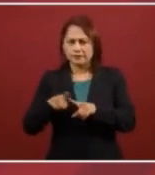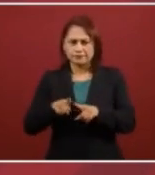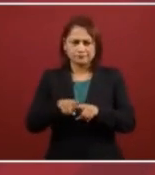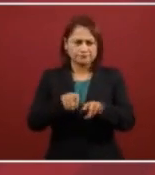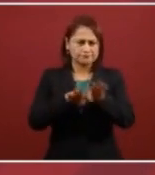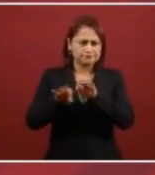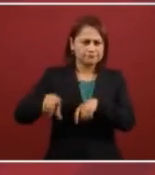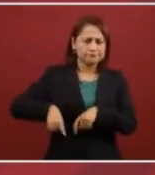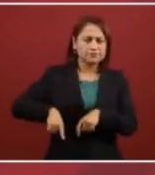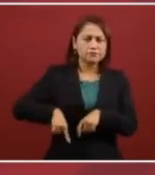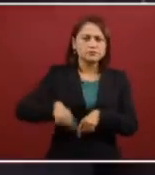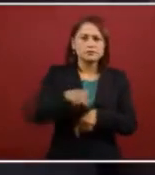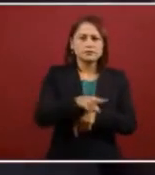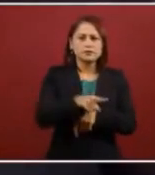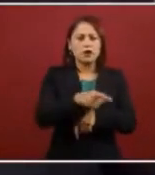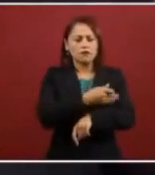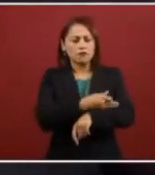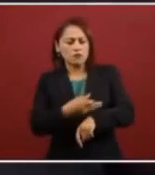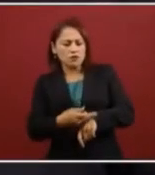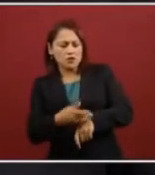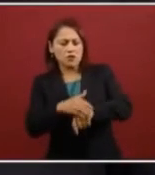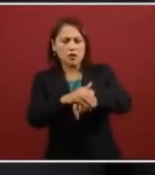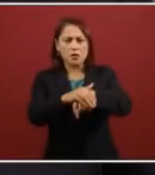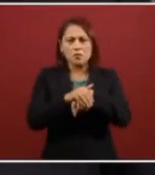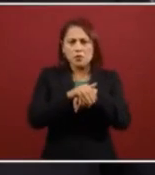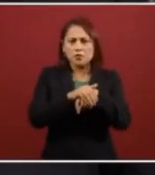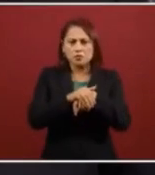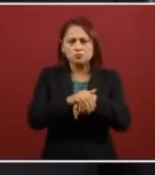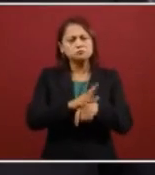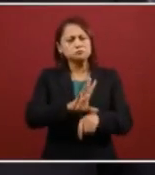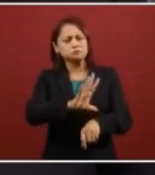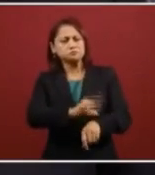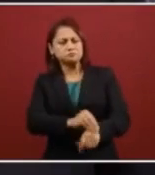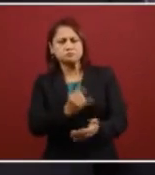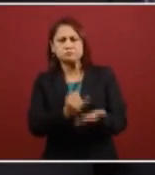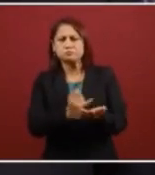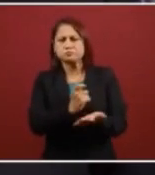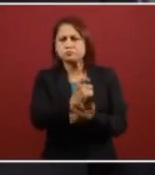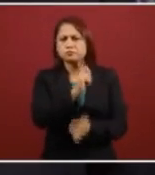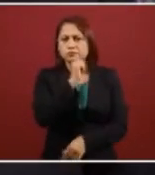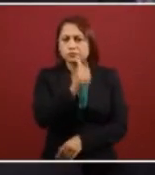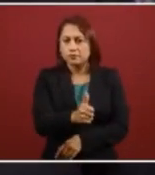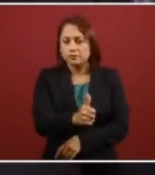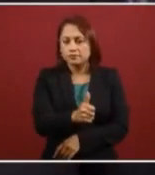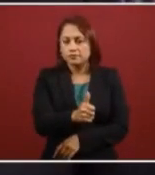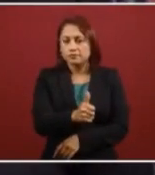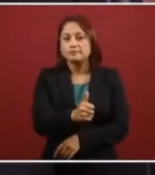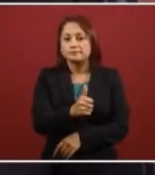do, as en los it gobiernos used to pasados happen with the previous governments. Como